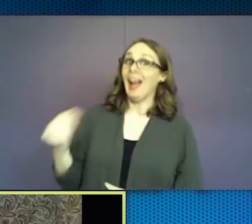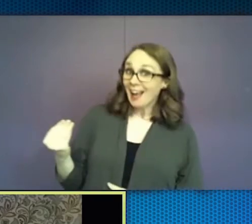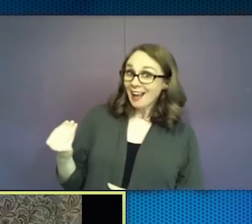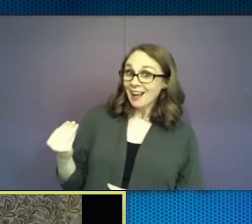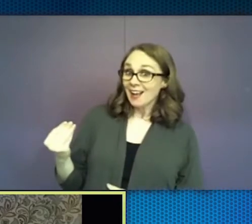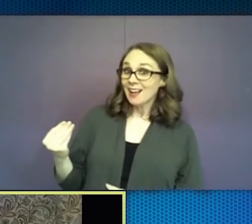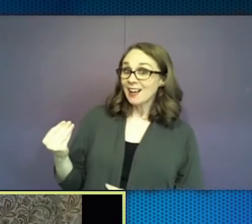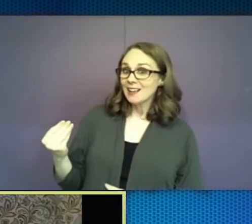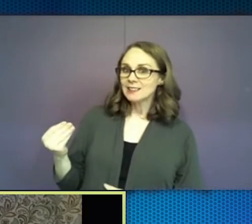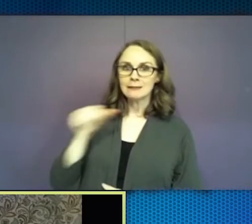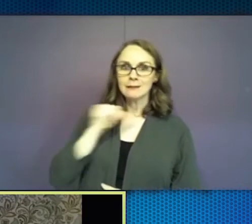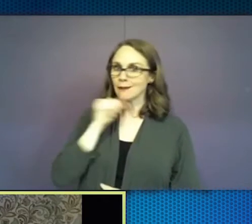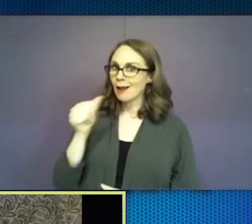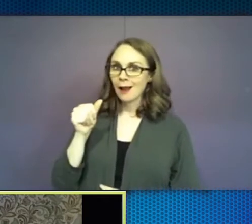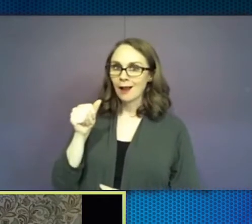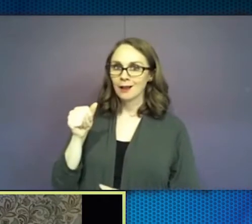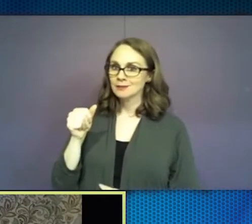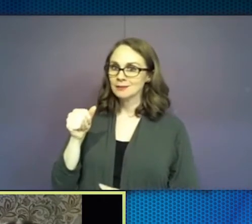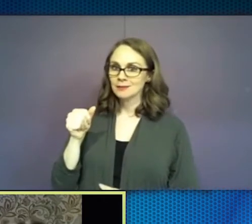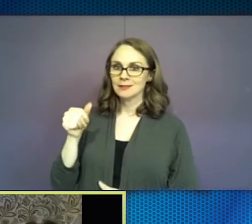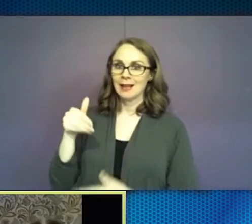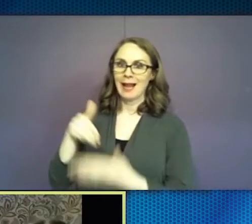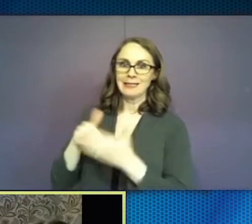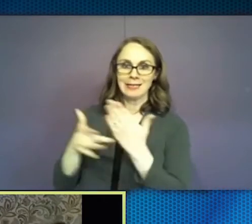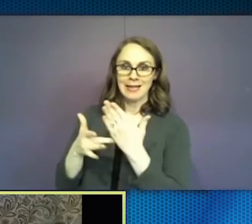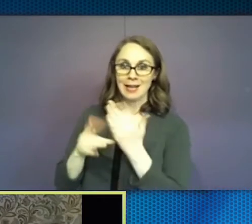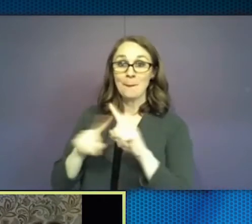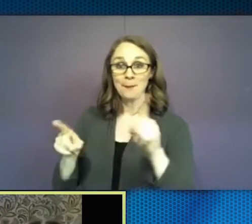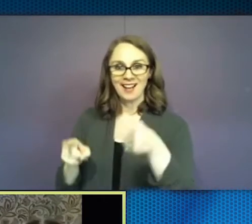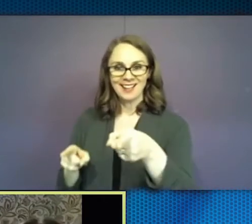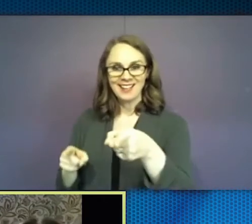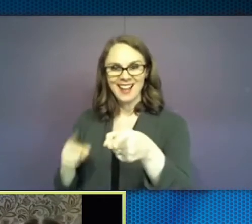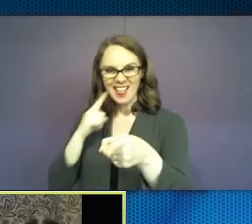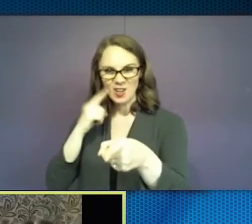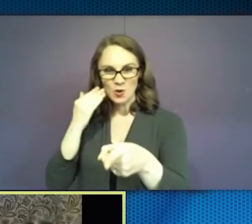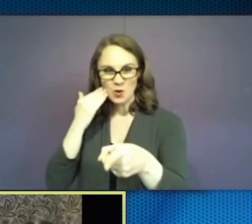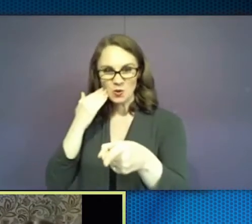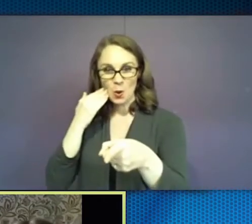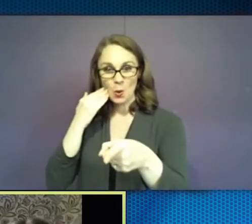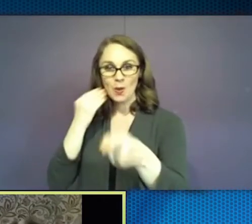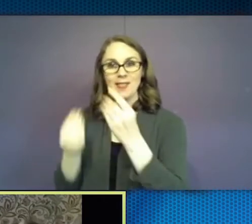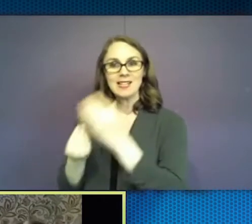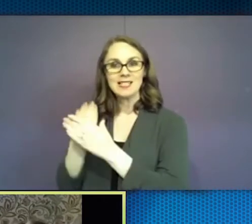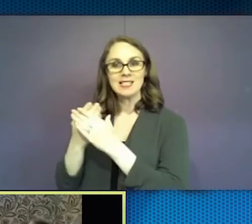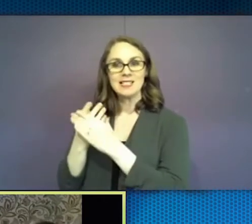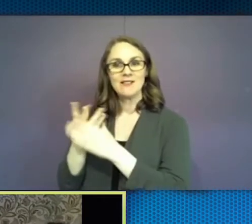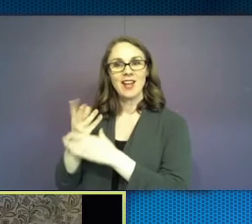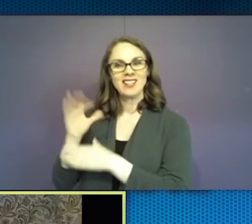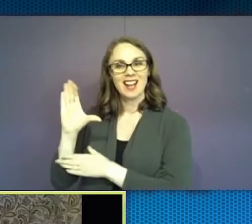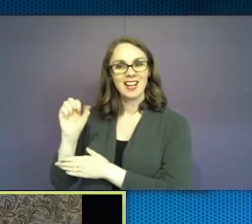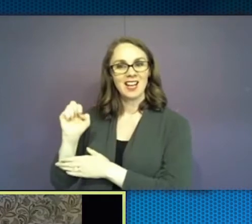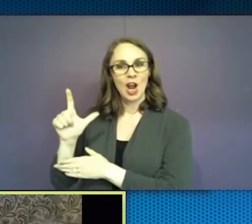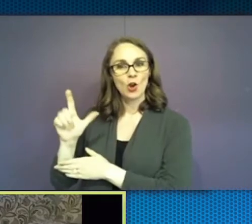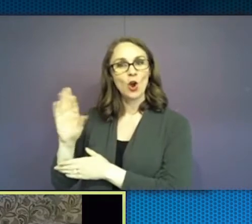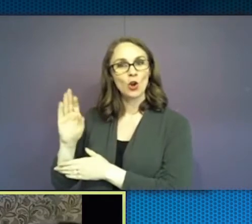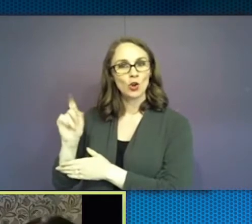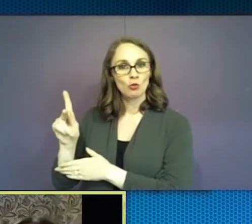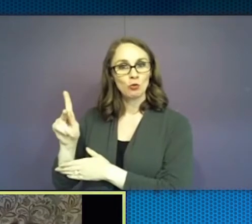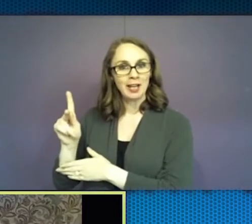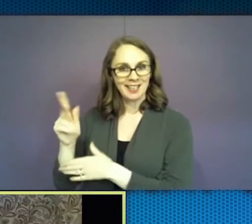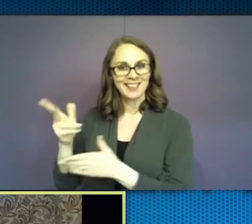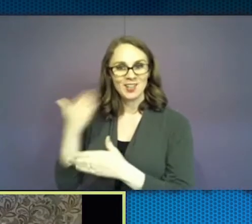to be too anti-tech right here, but I think we're all familiar with this fountain along Carroll Creek. I don't know if you can see